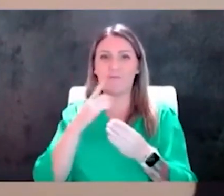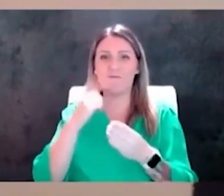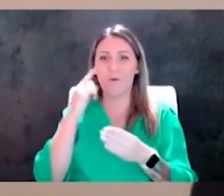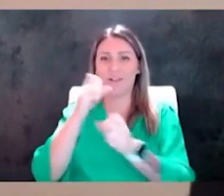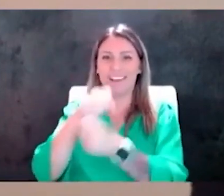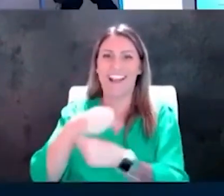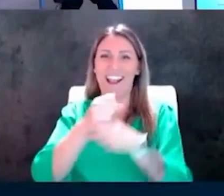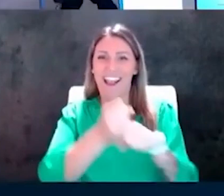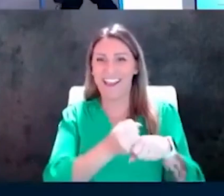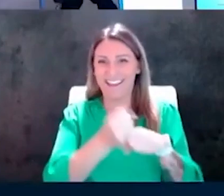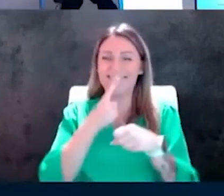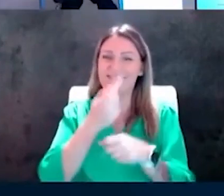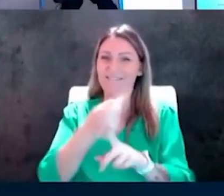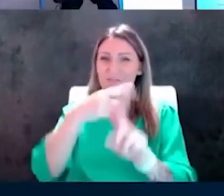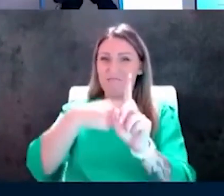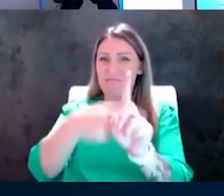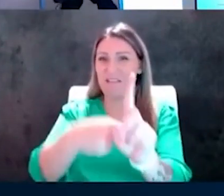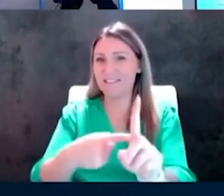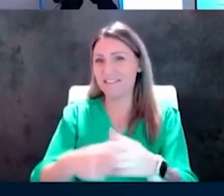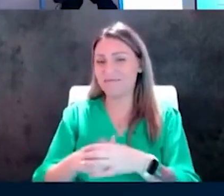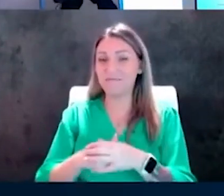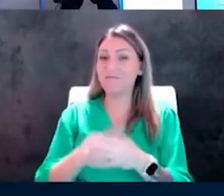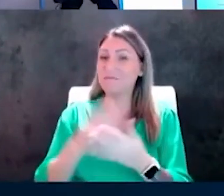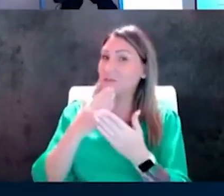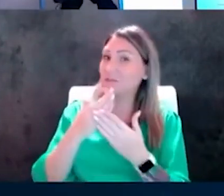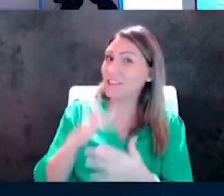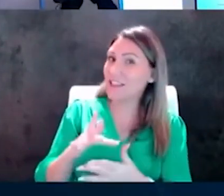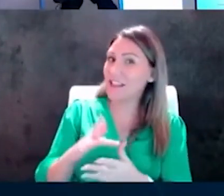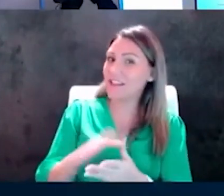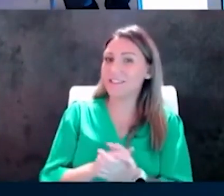months. All right. Well, good luck with that. Well, Jess,